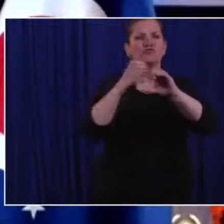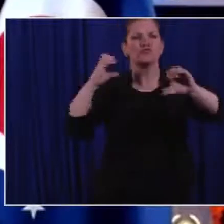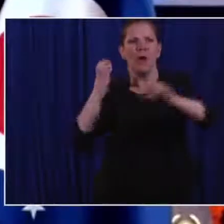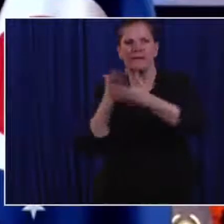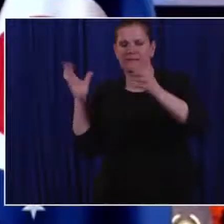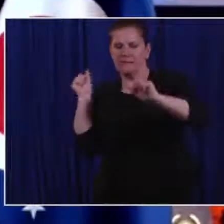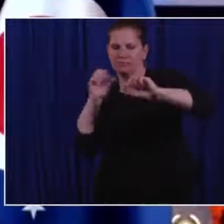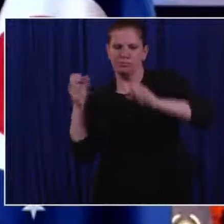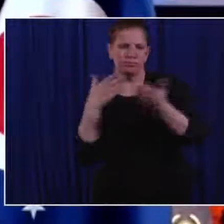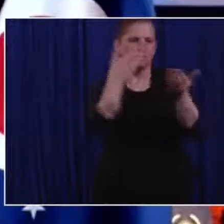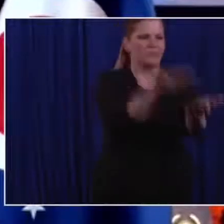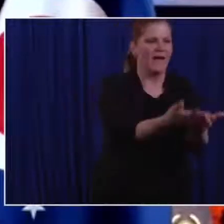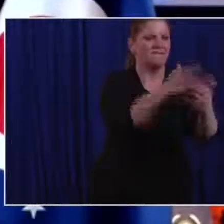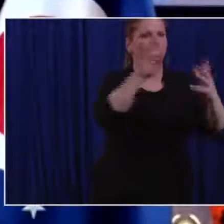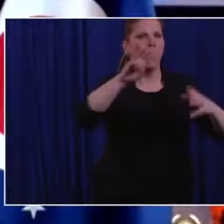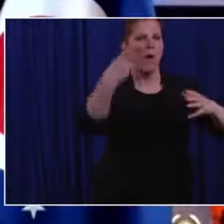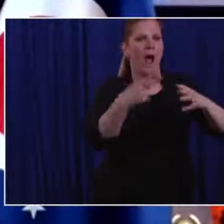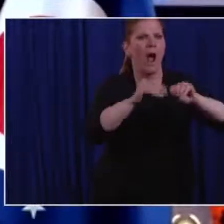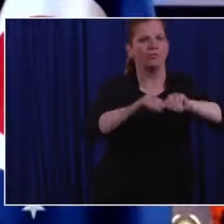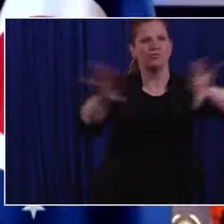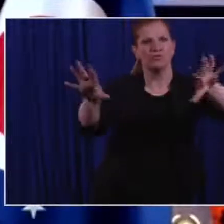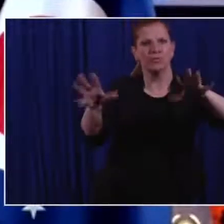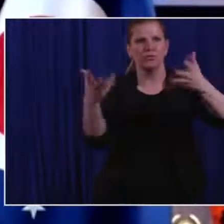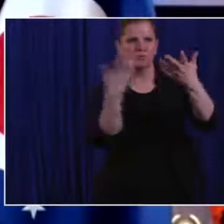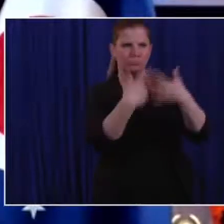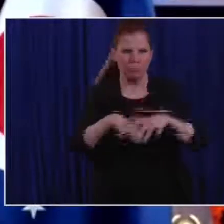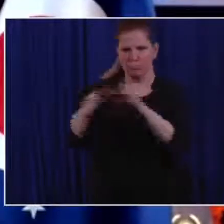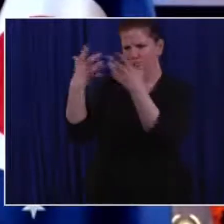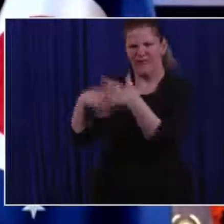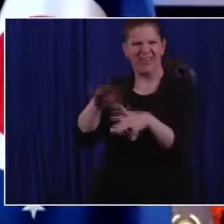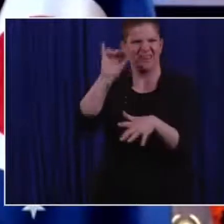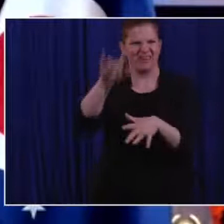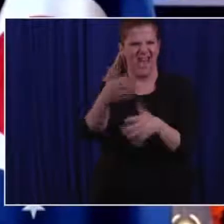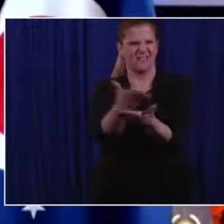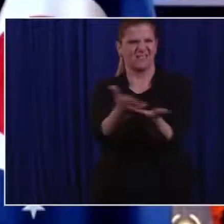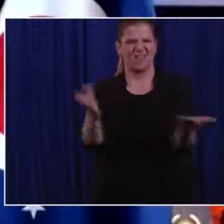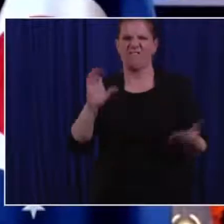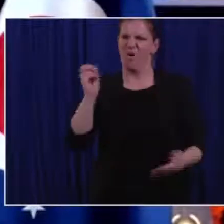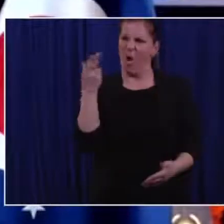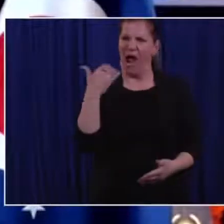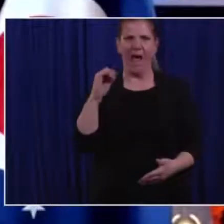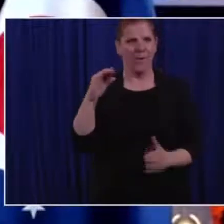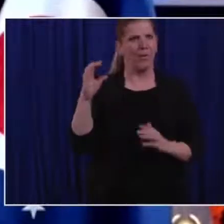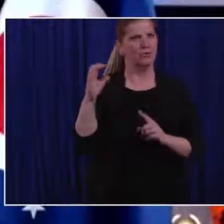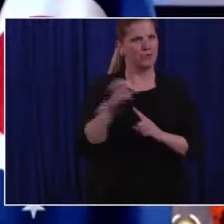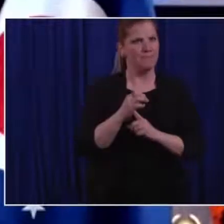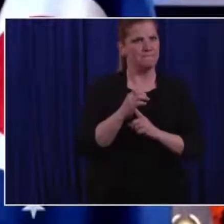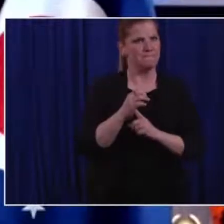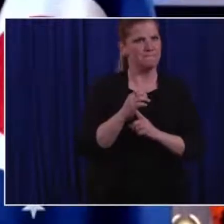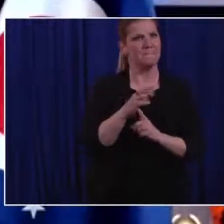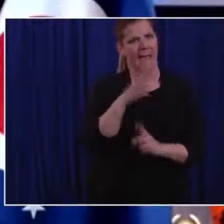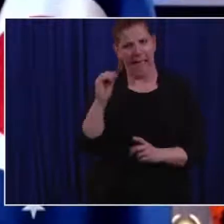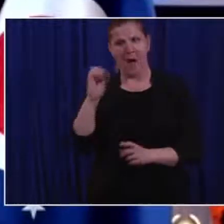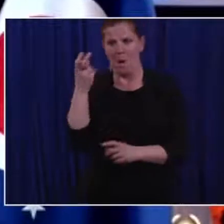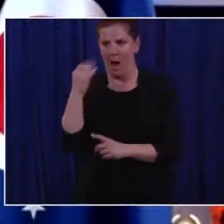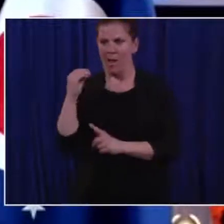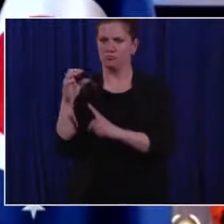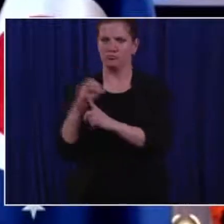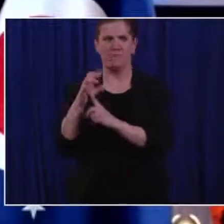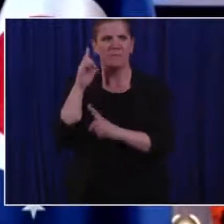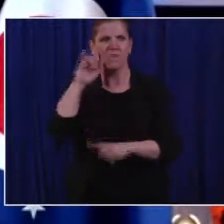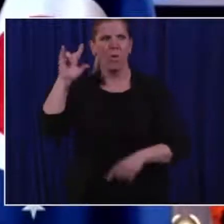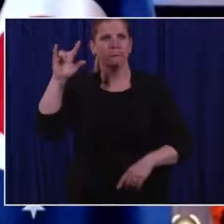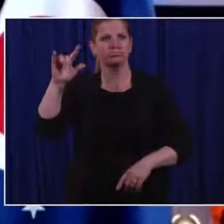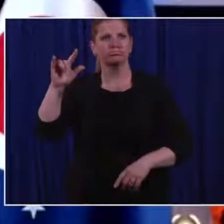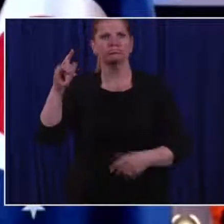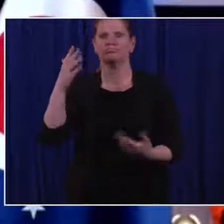end user. We're also a state that's done a lot of great research in unmanned aircraft from the work at Wright-Patterson Air Force